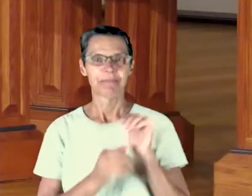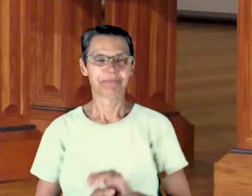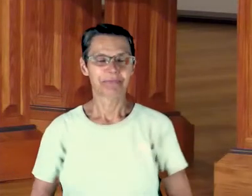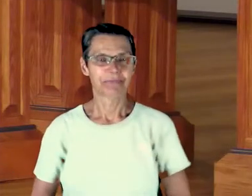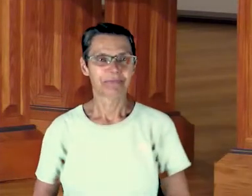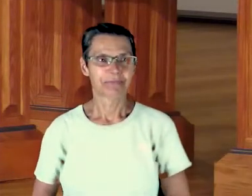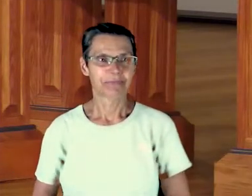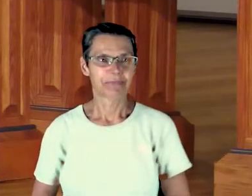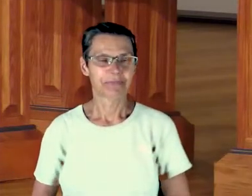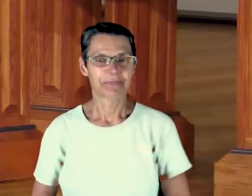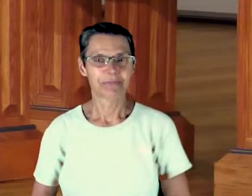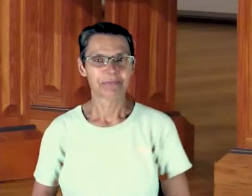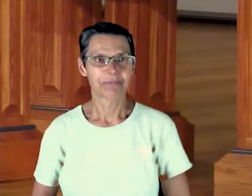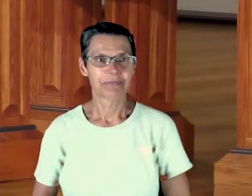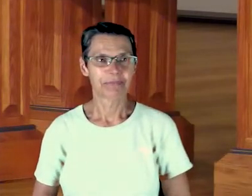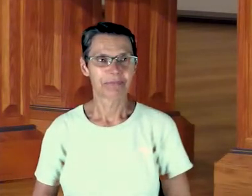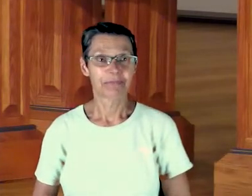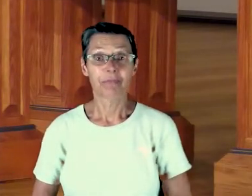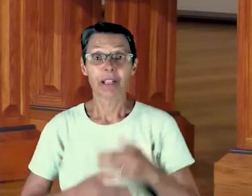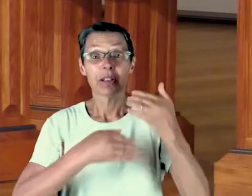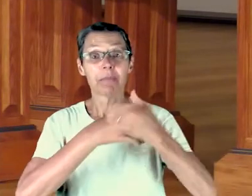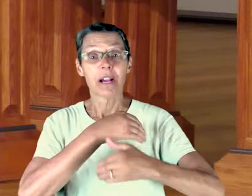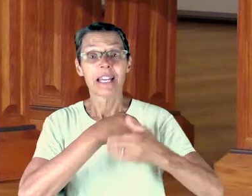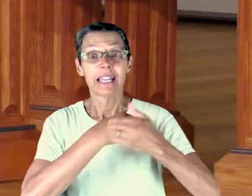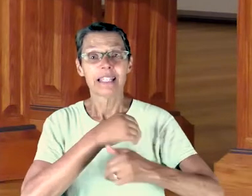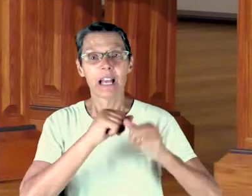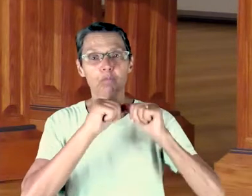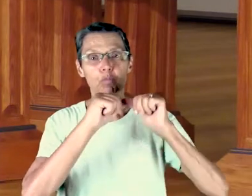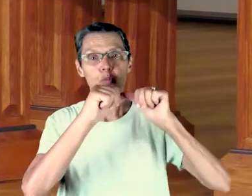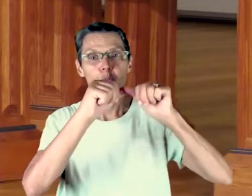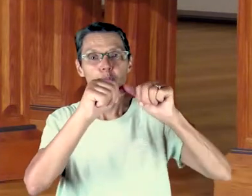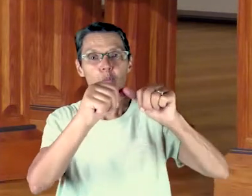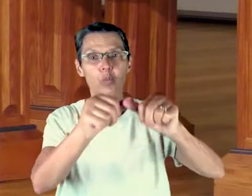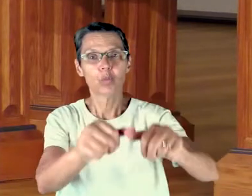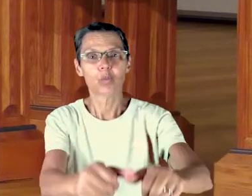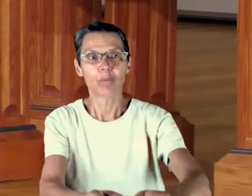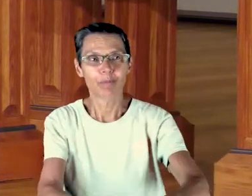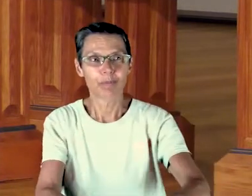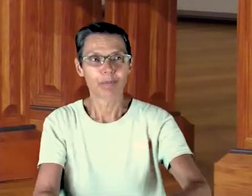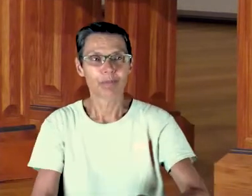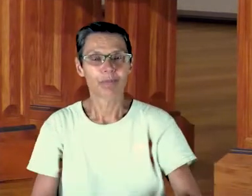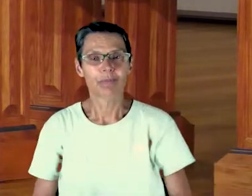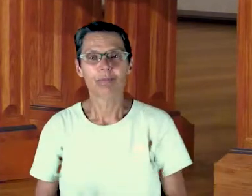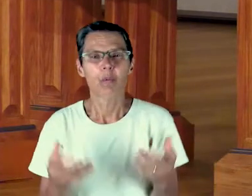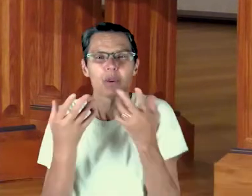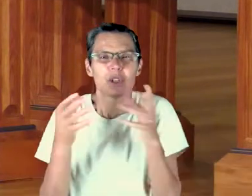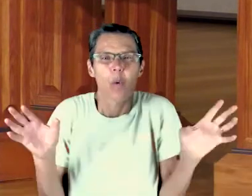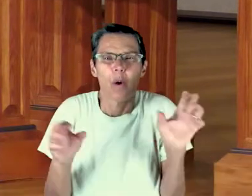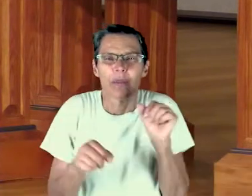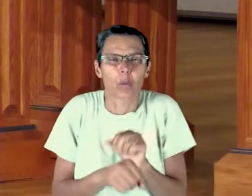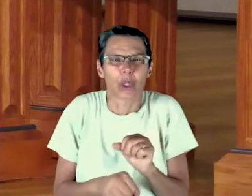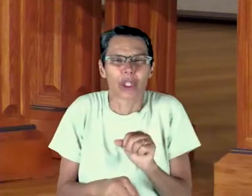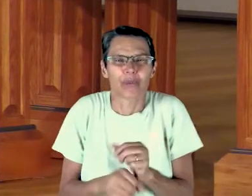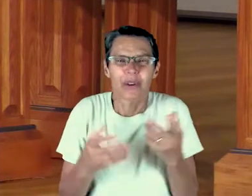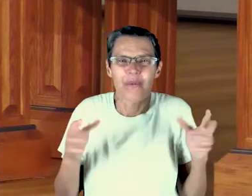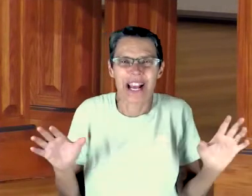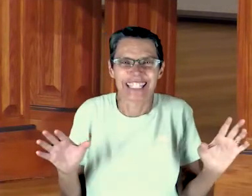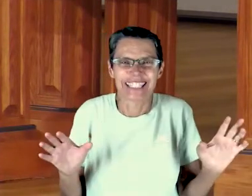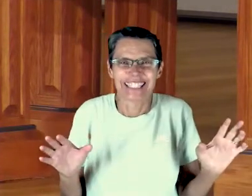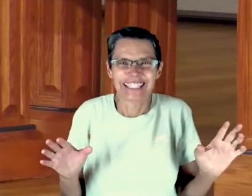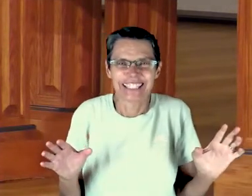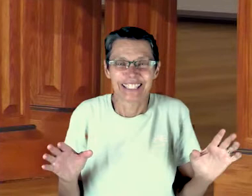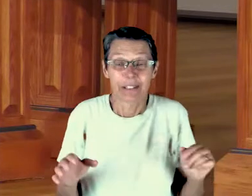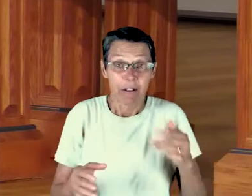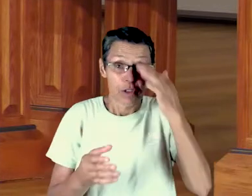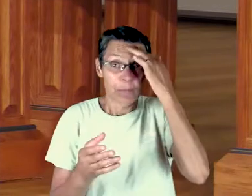The bread that won't perish without the work part of believing